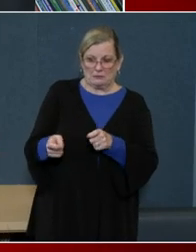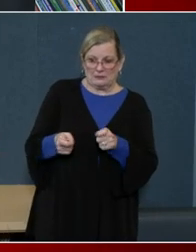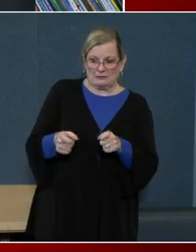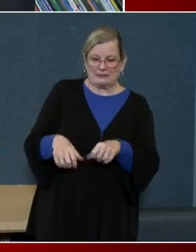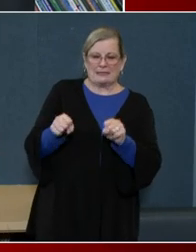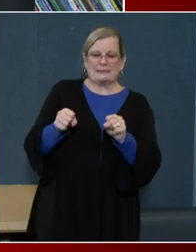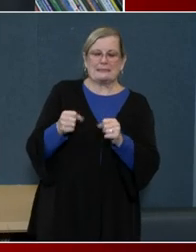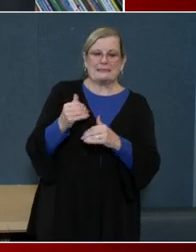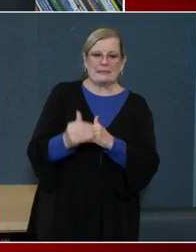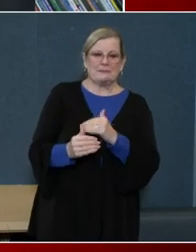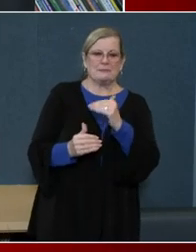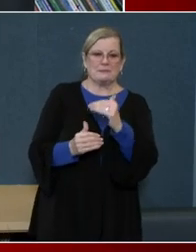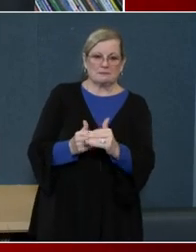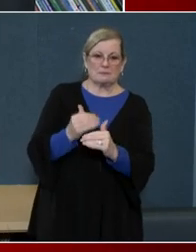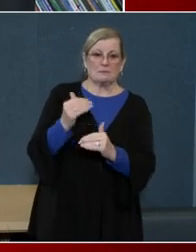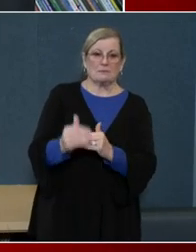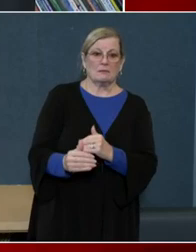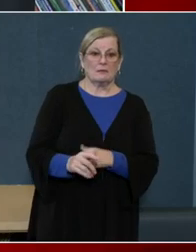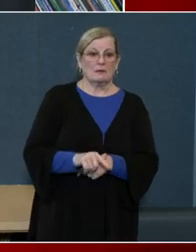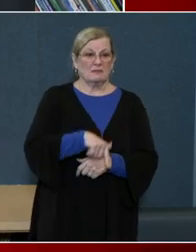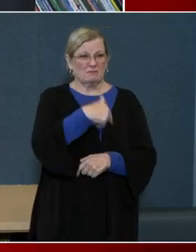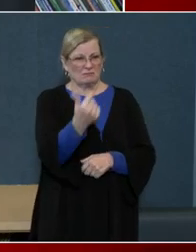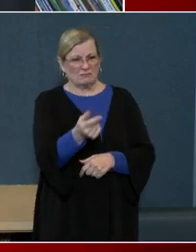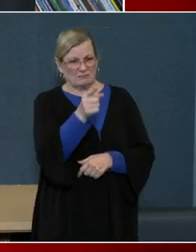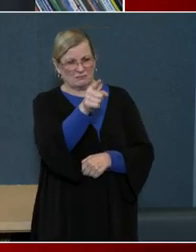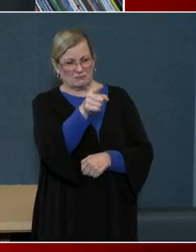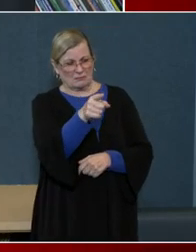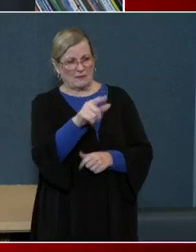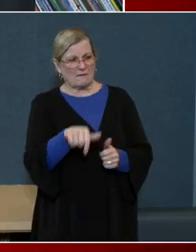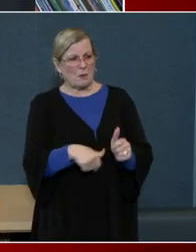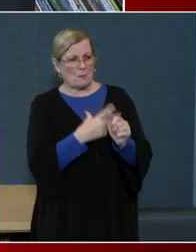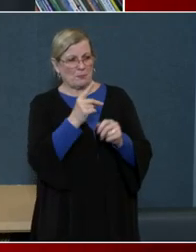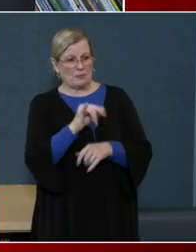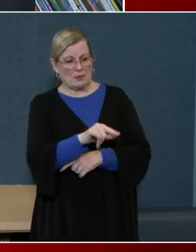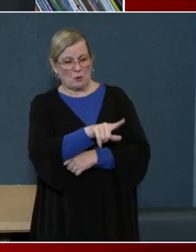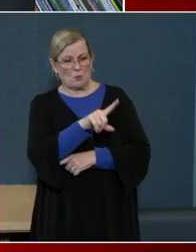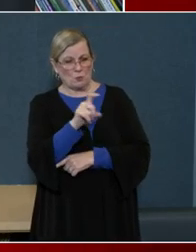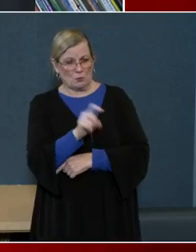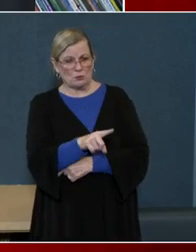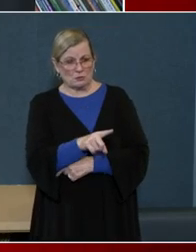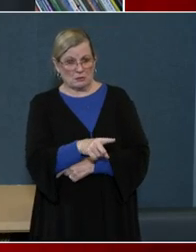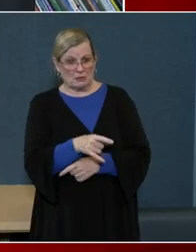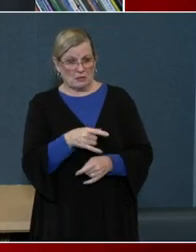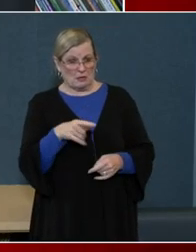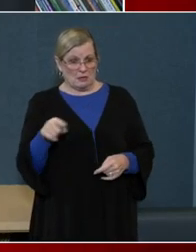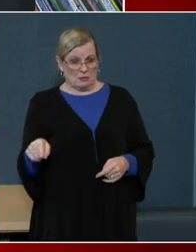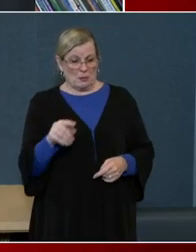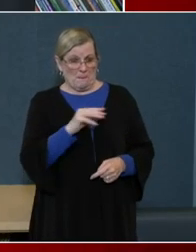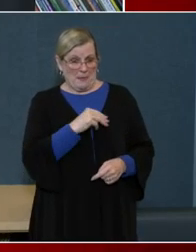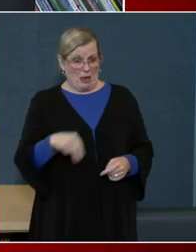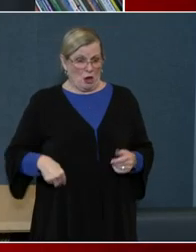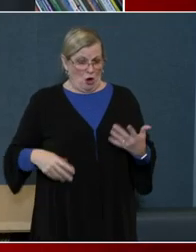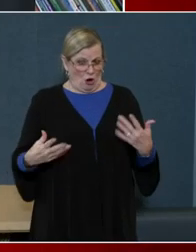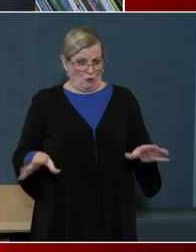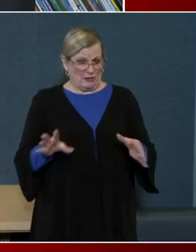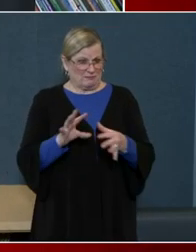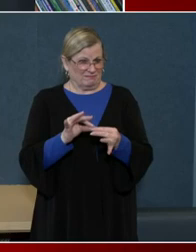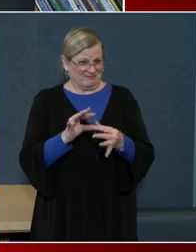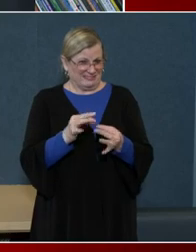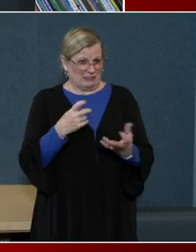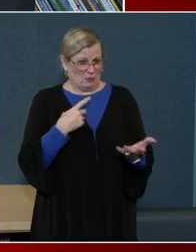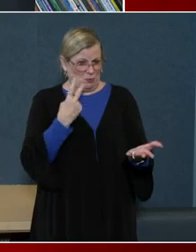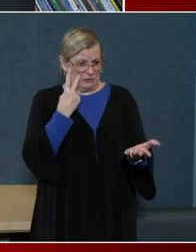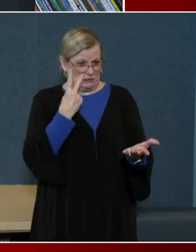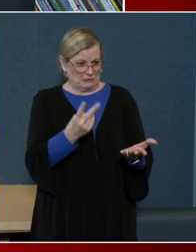with this. And then if I could just follow up, given the mayor has already said previously that she wants Wilson changed, and her FACES